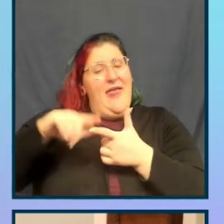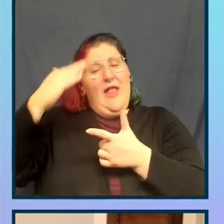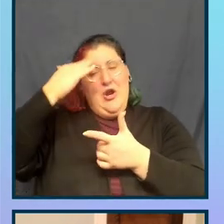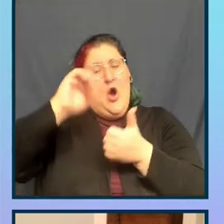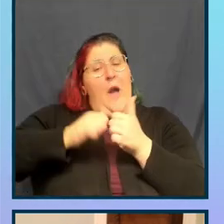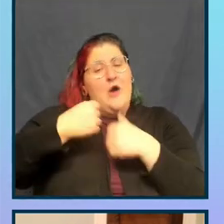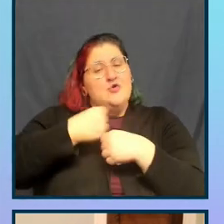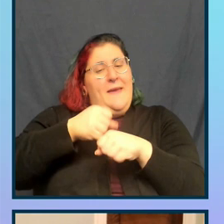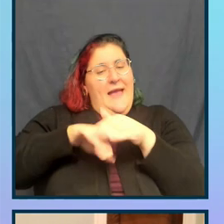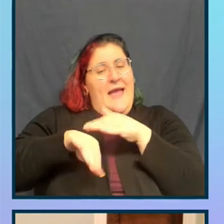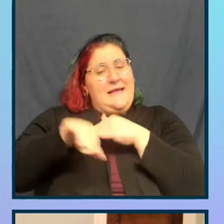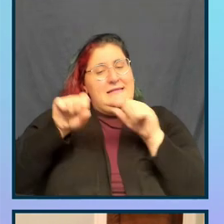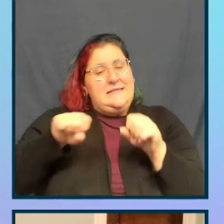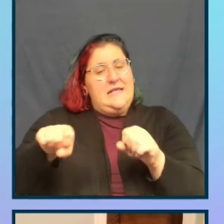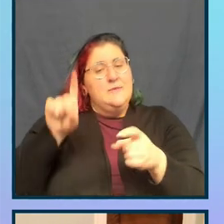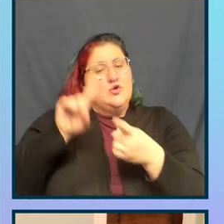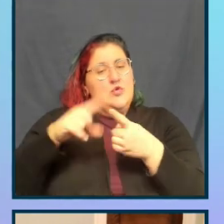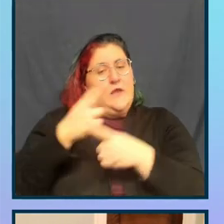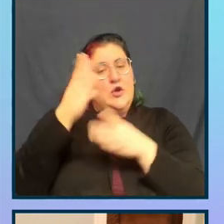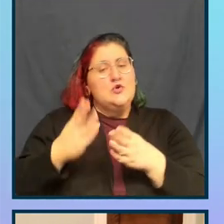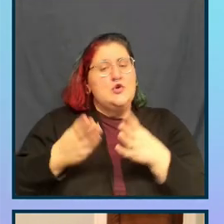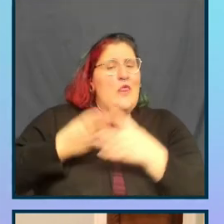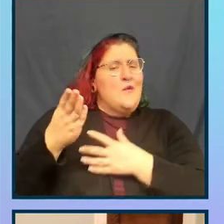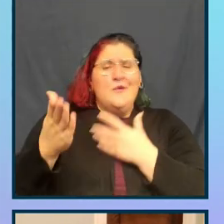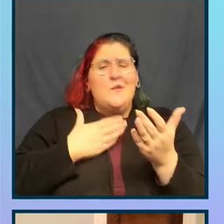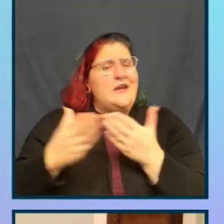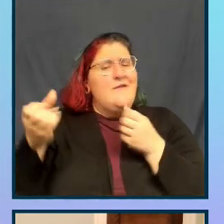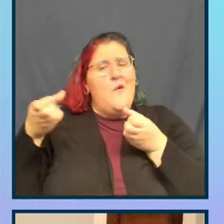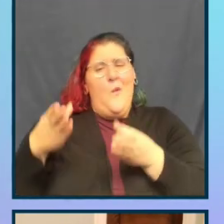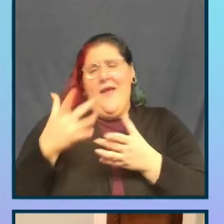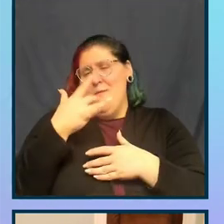end user through whichever manner they perform.